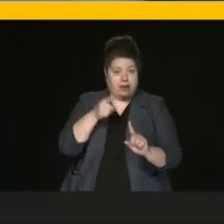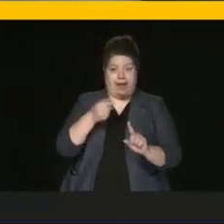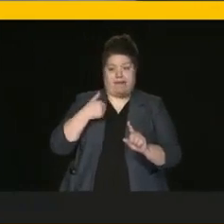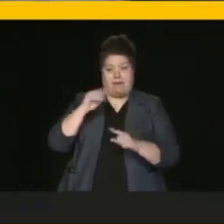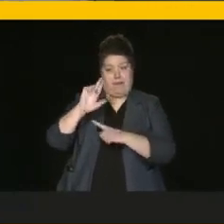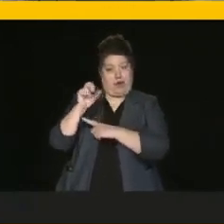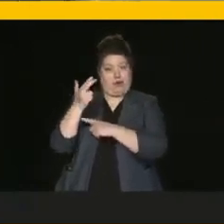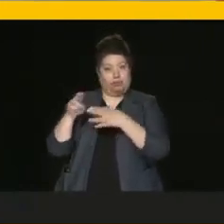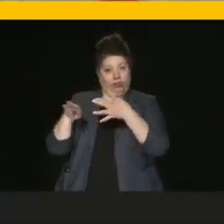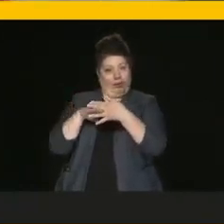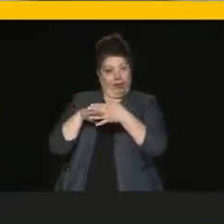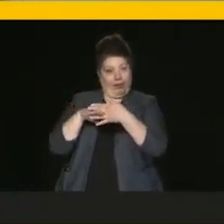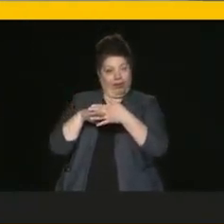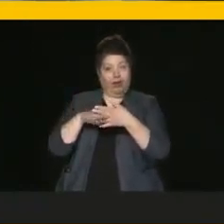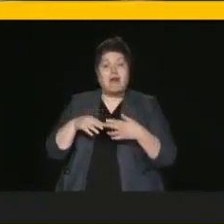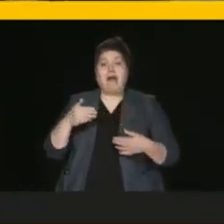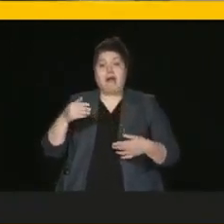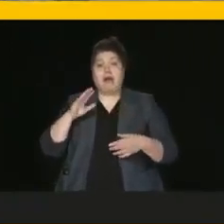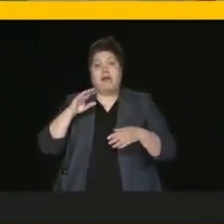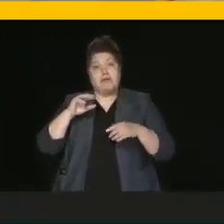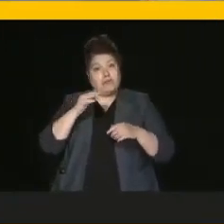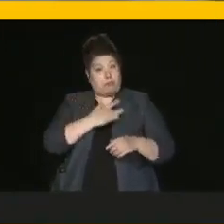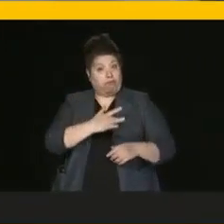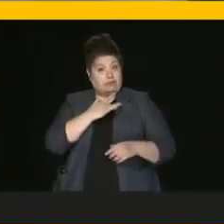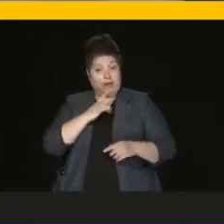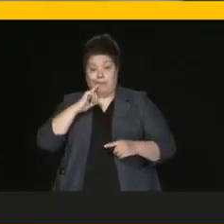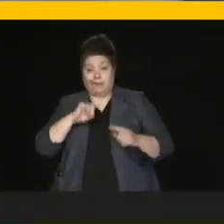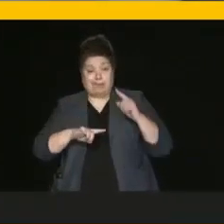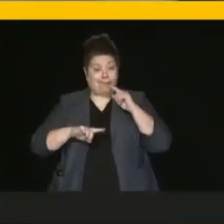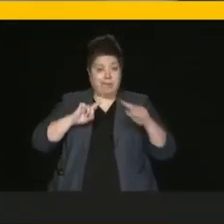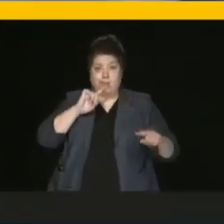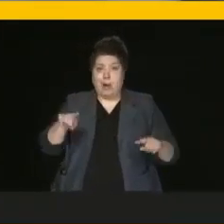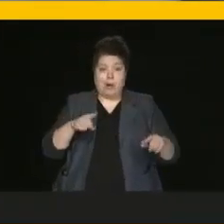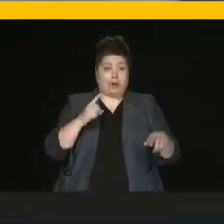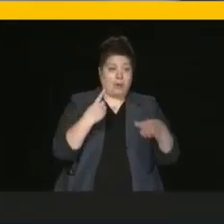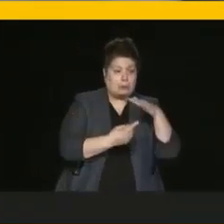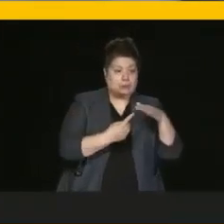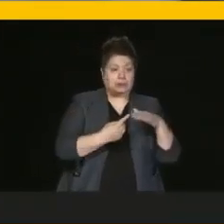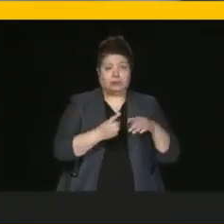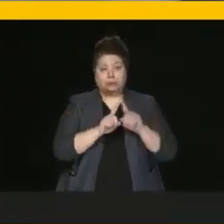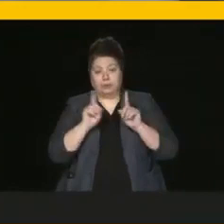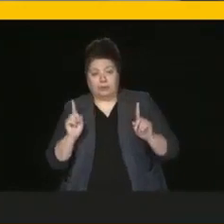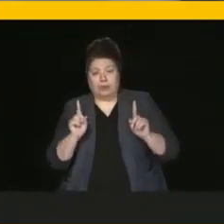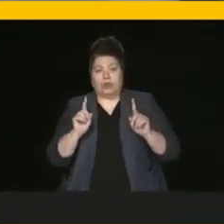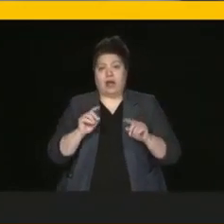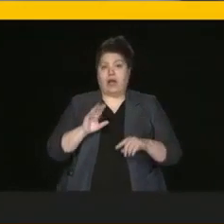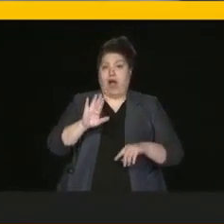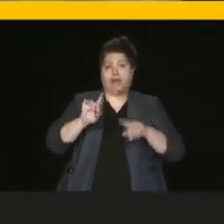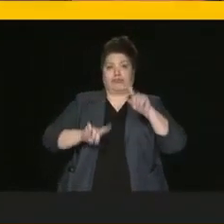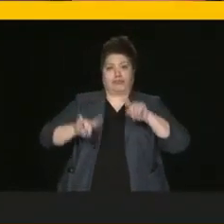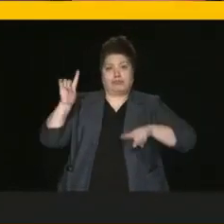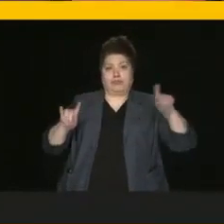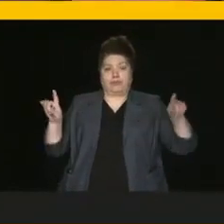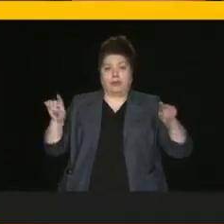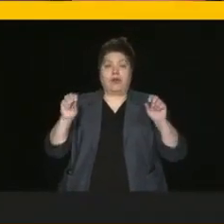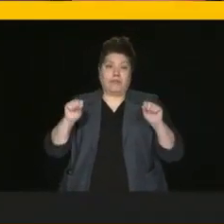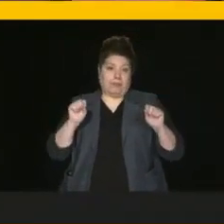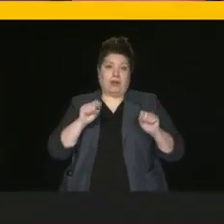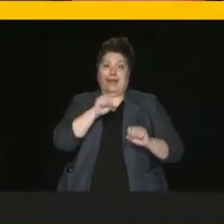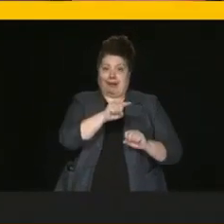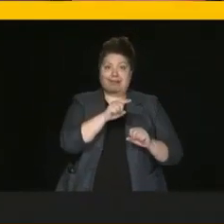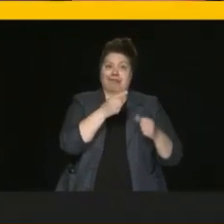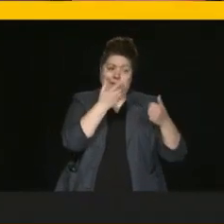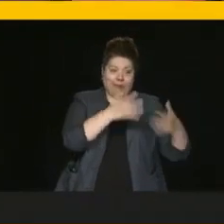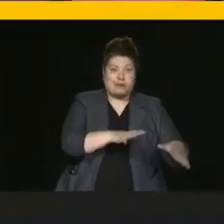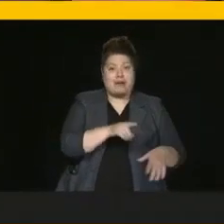measures on slightly different timelines can lead to regional differences. This slide compares how fast the epidemic